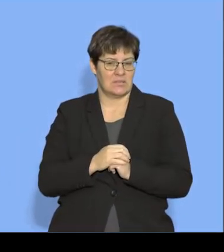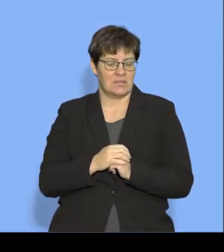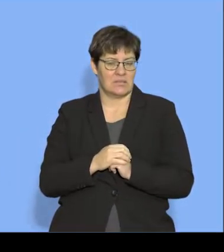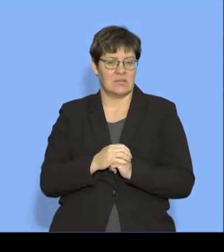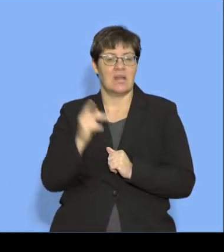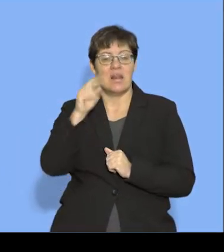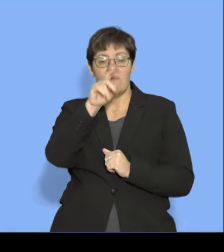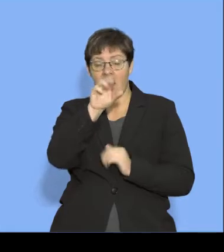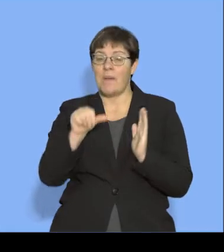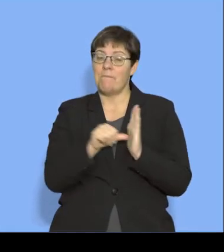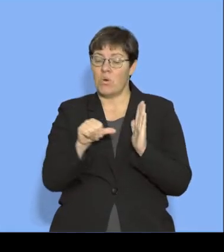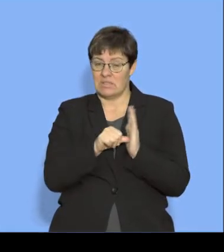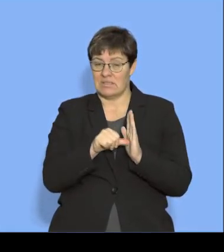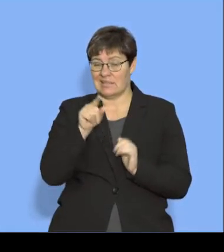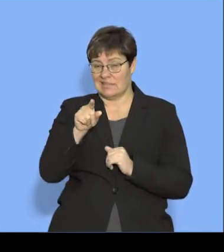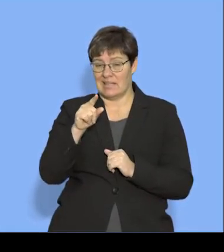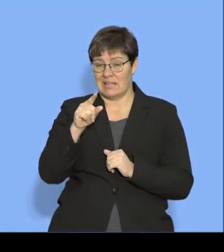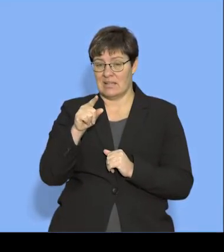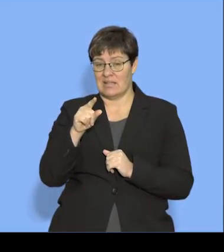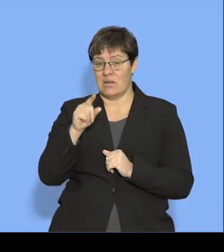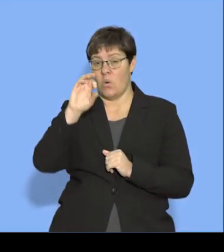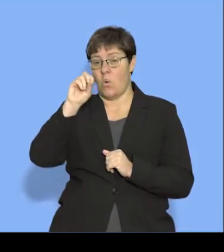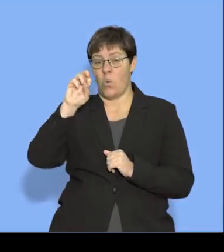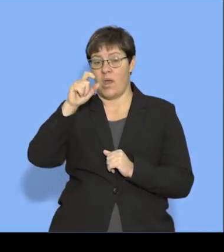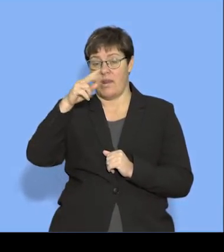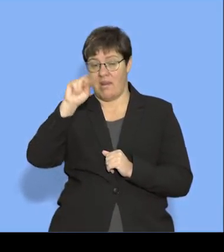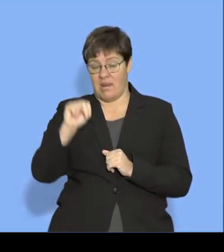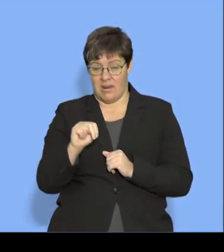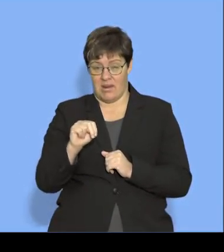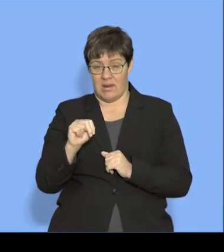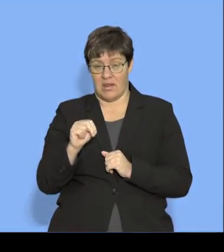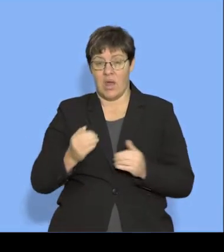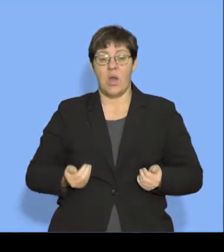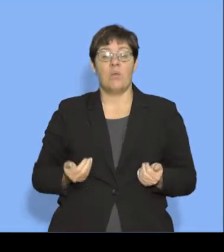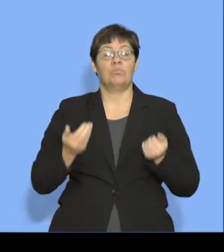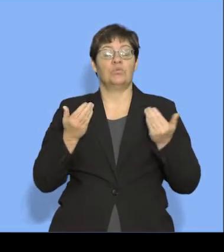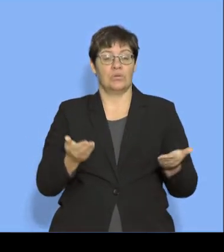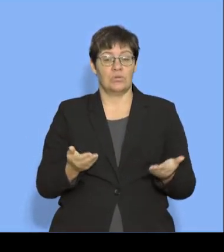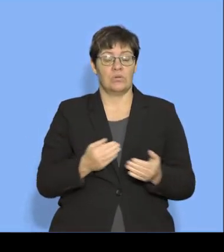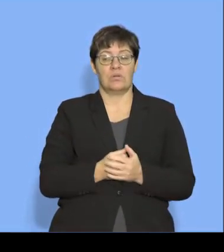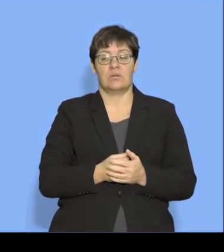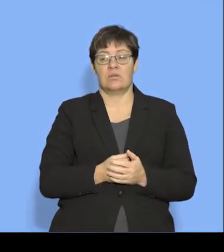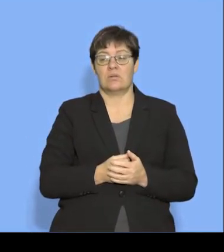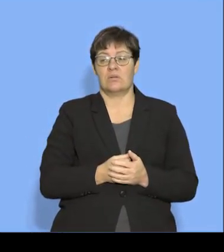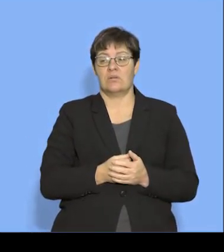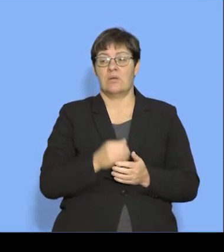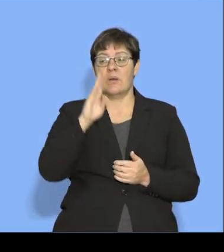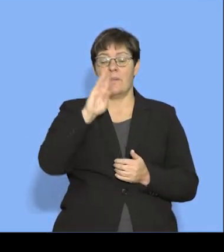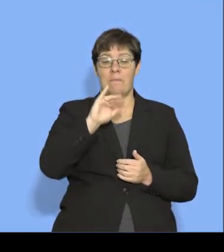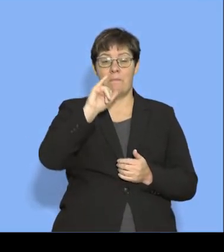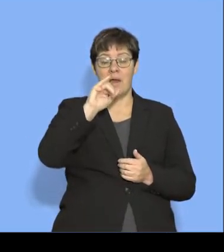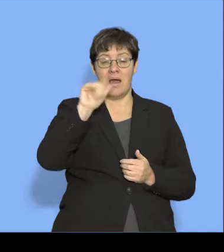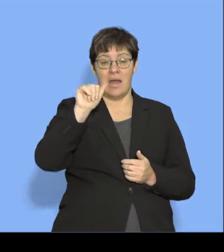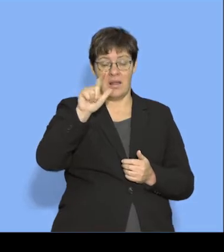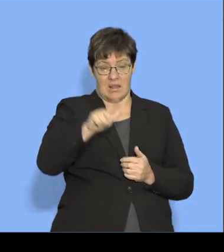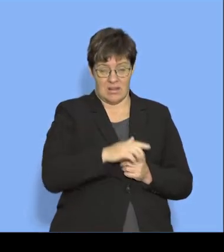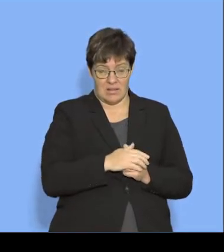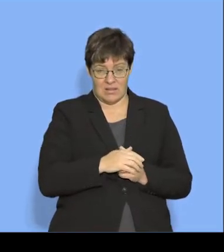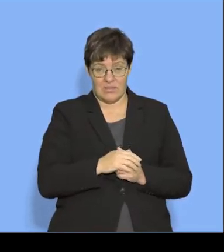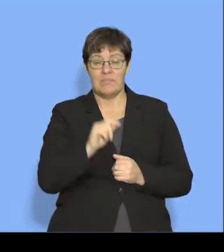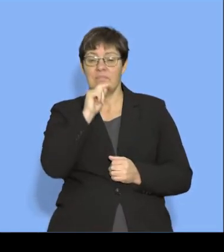The liver is an important gland or organ that produces bile. That bile is